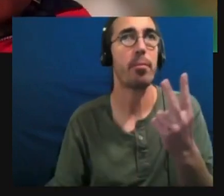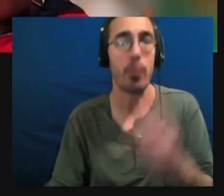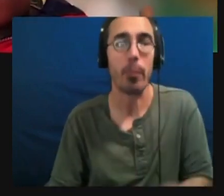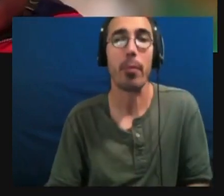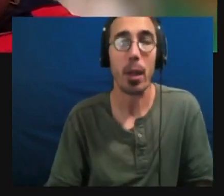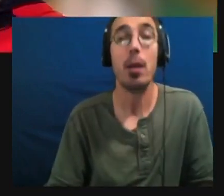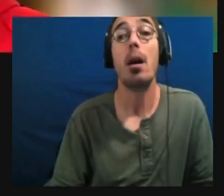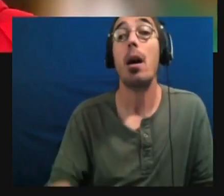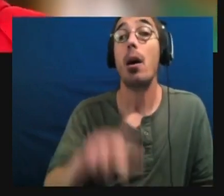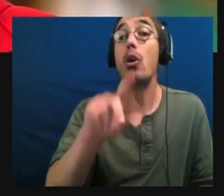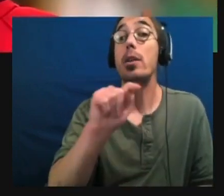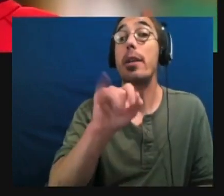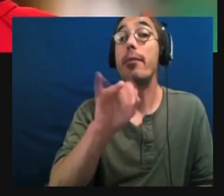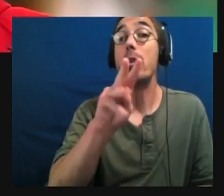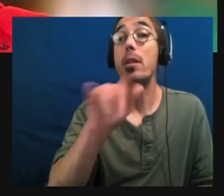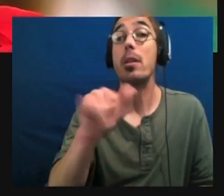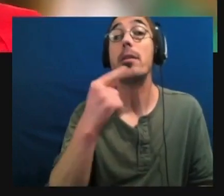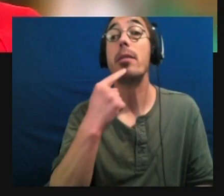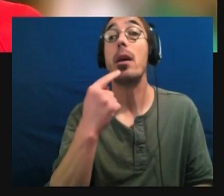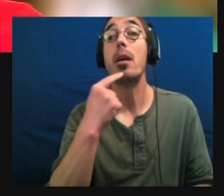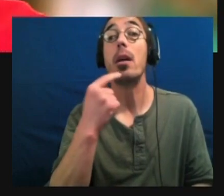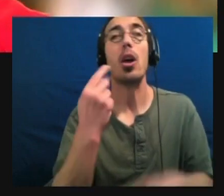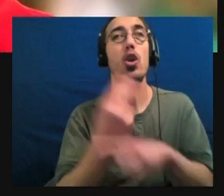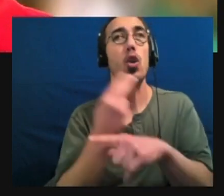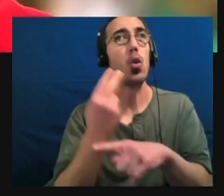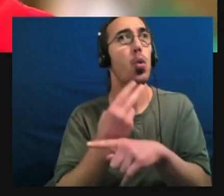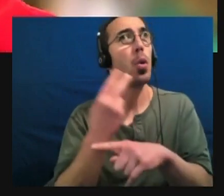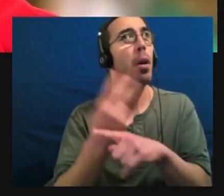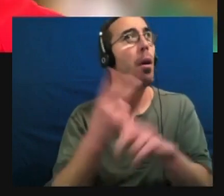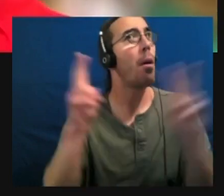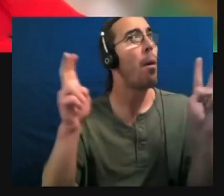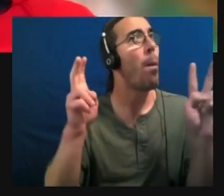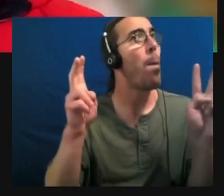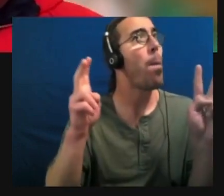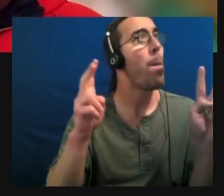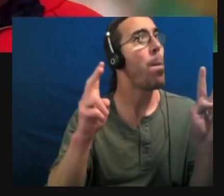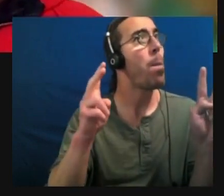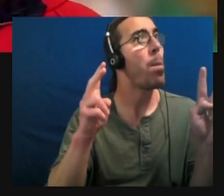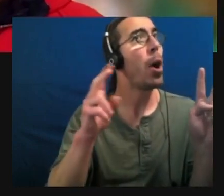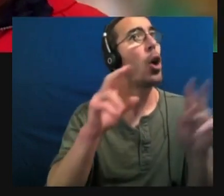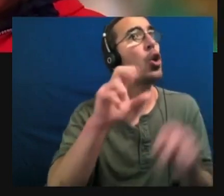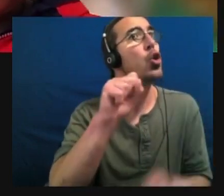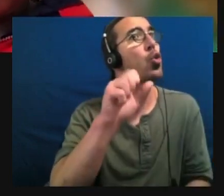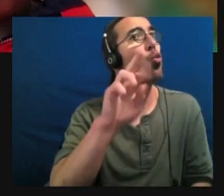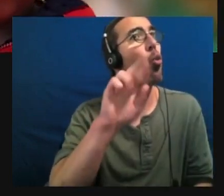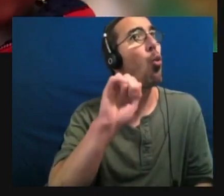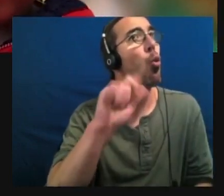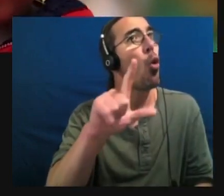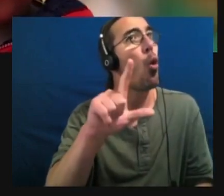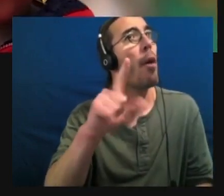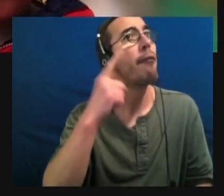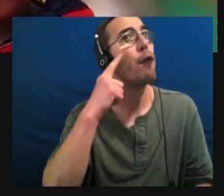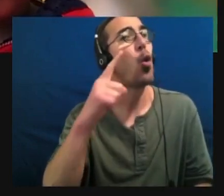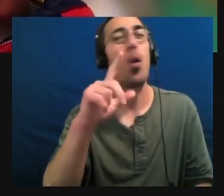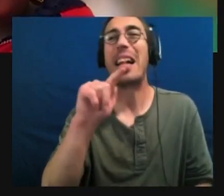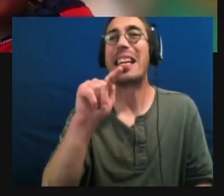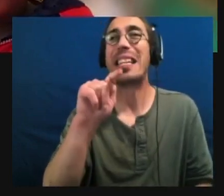Tiffany said, I use Proloquo for text for the voices.